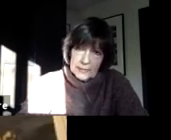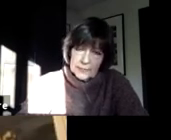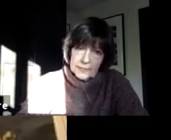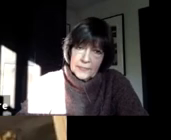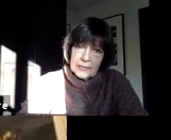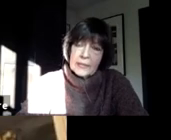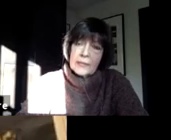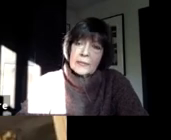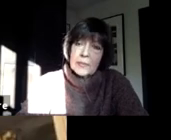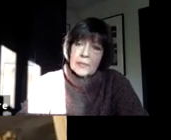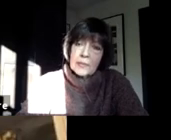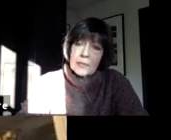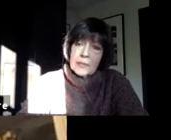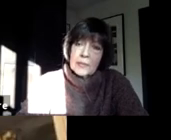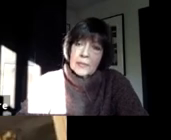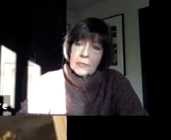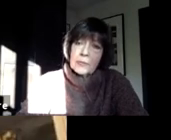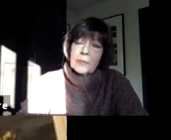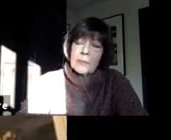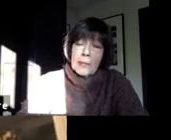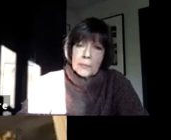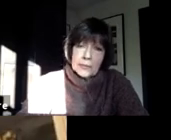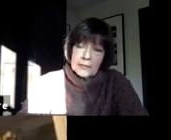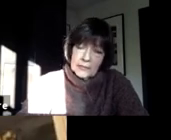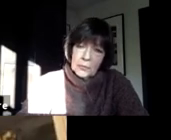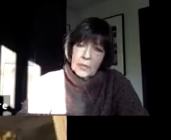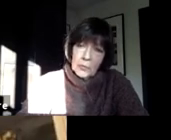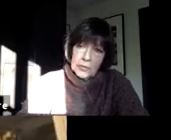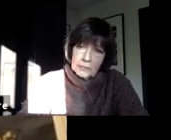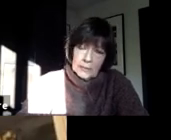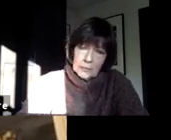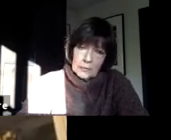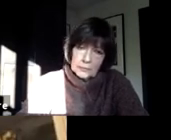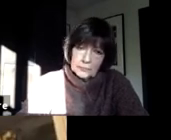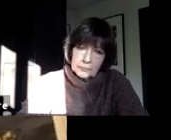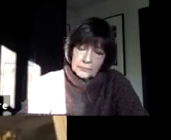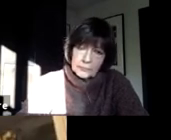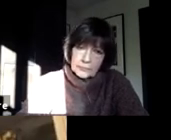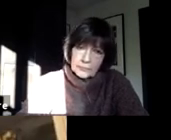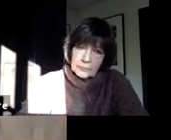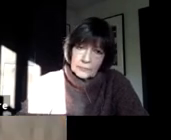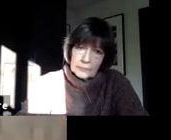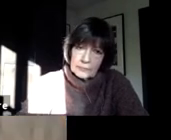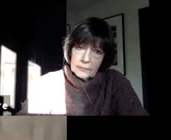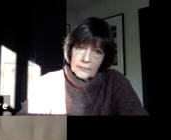peace that comes with remembering we're all one people.